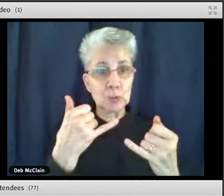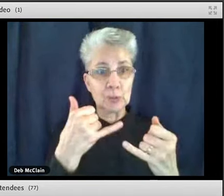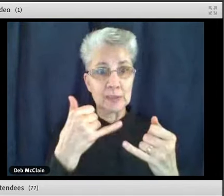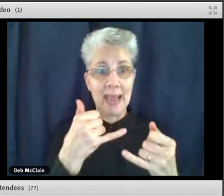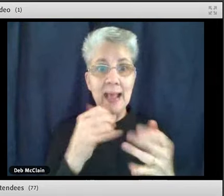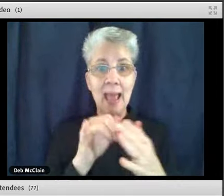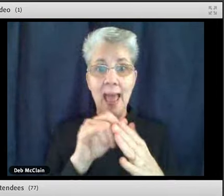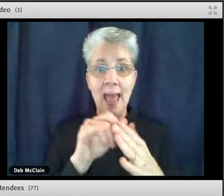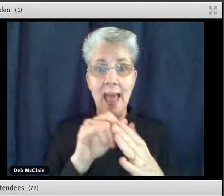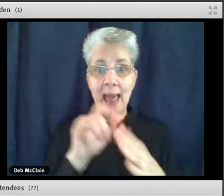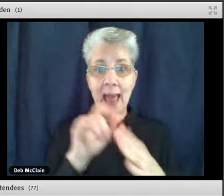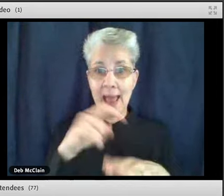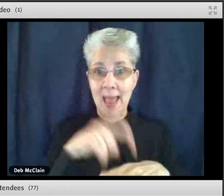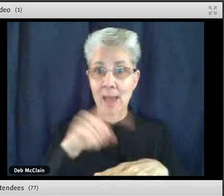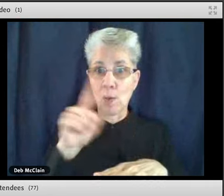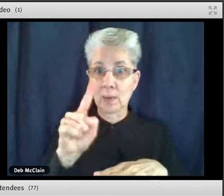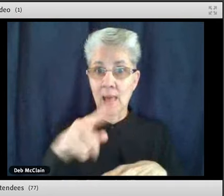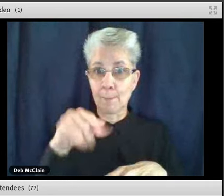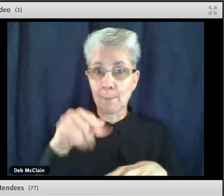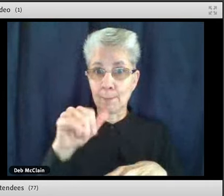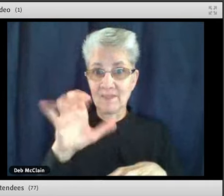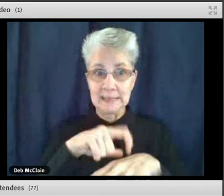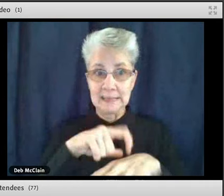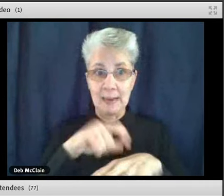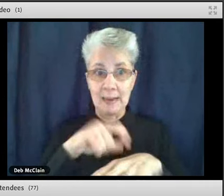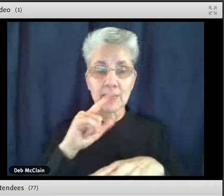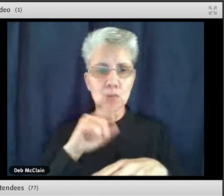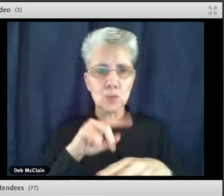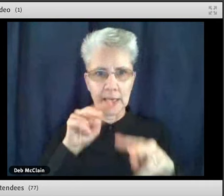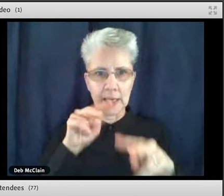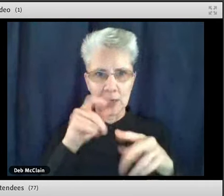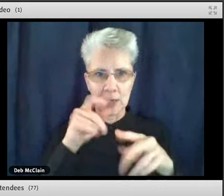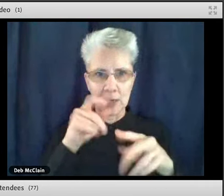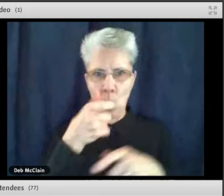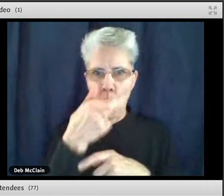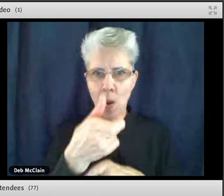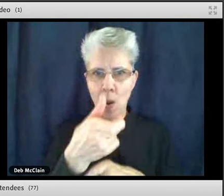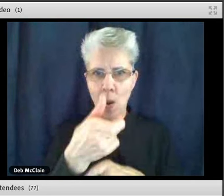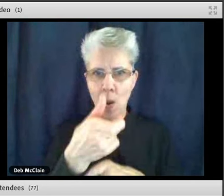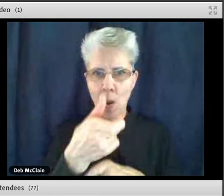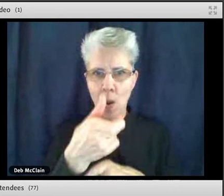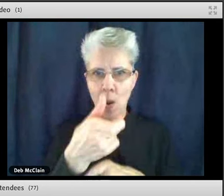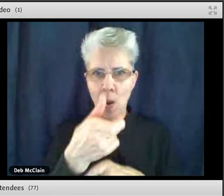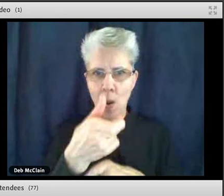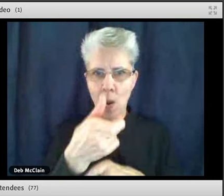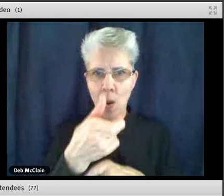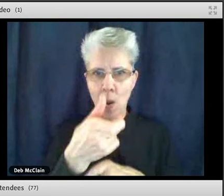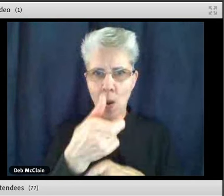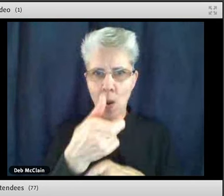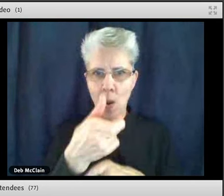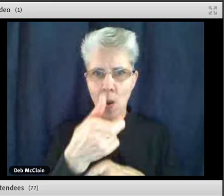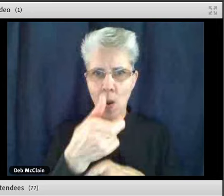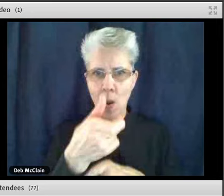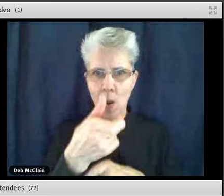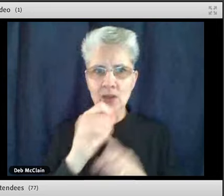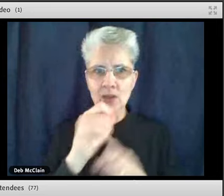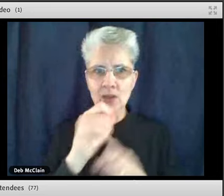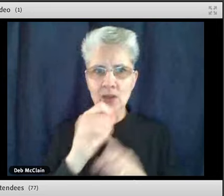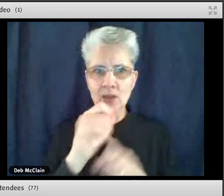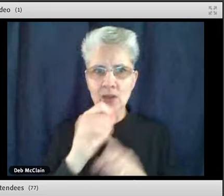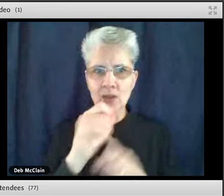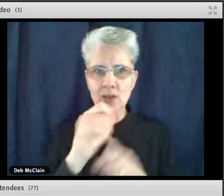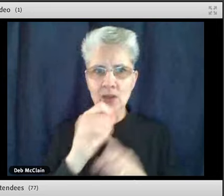fantastic self-care one. Public libraries respond. This one I thought was great for parents, school